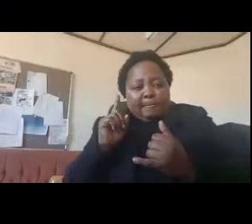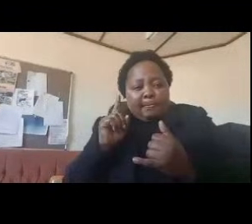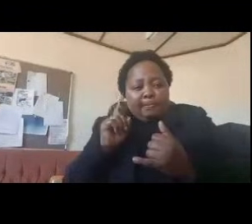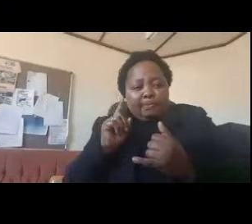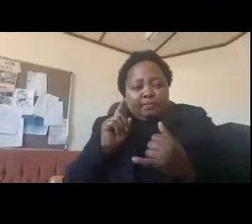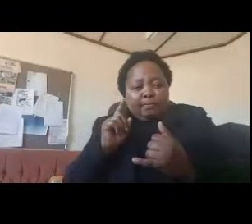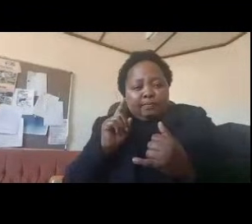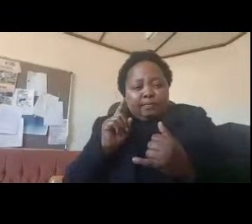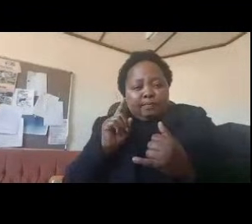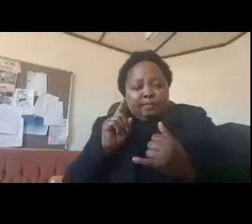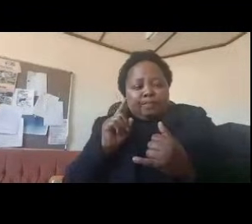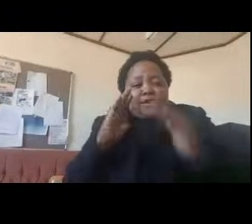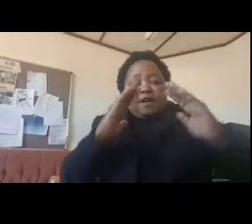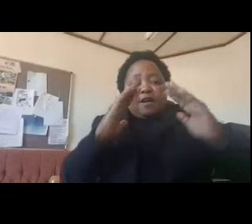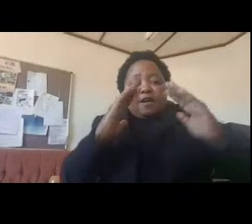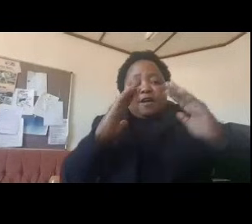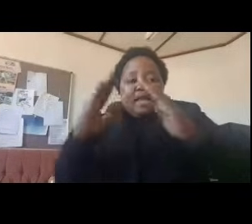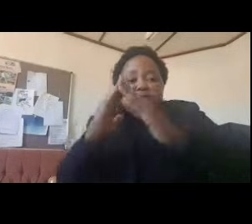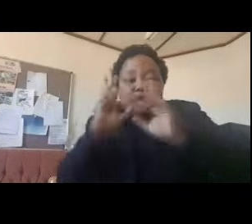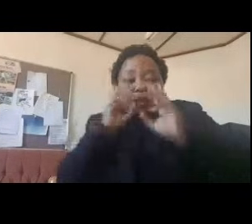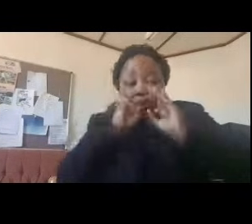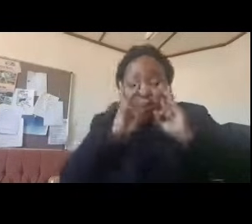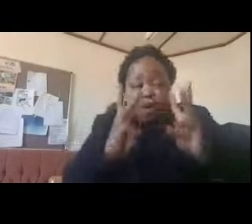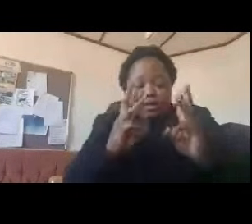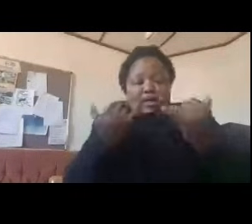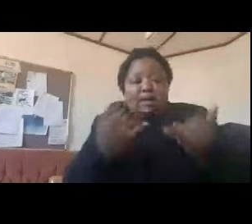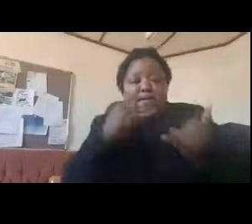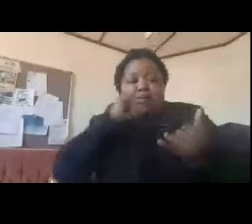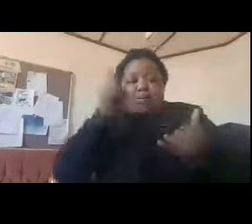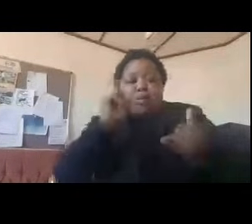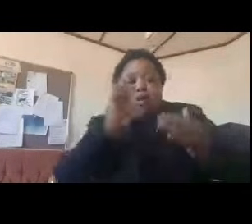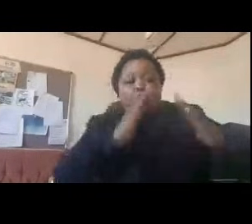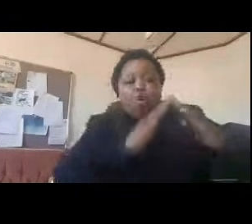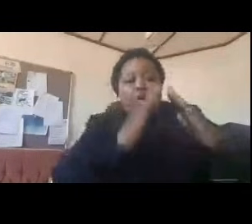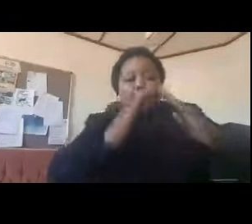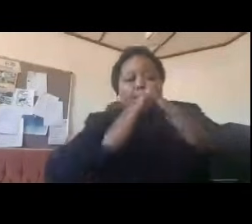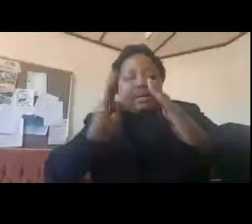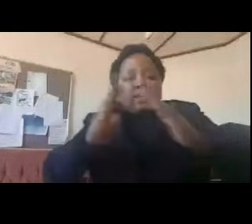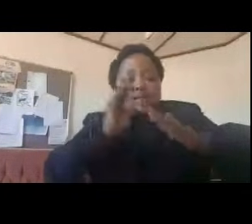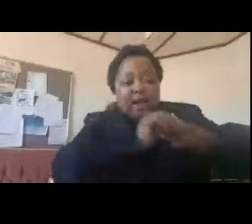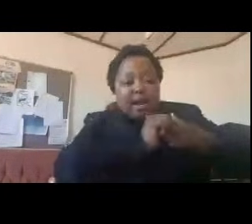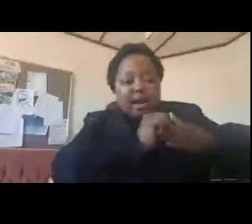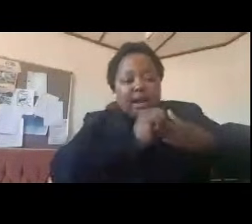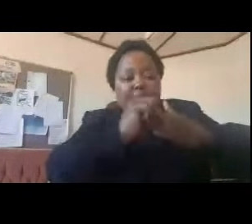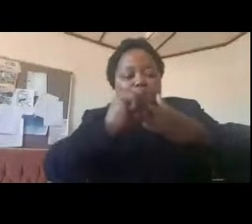It is community-led, technology-enabled early warning system,